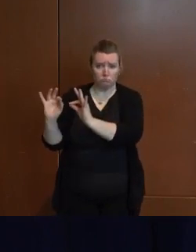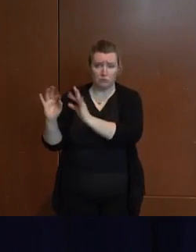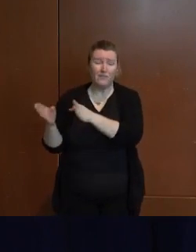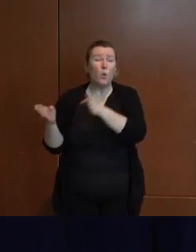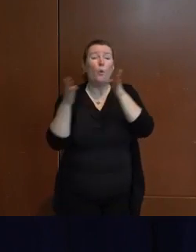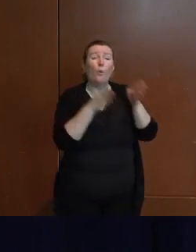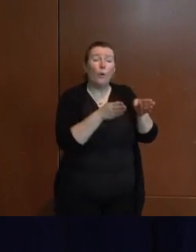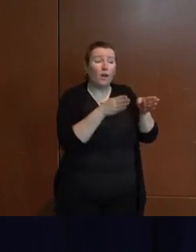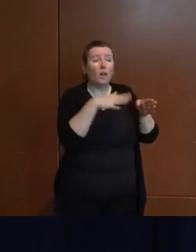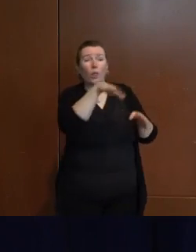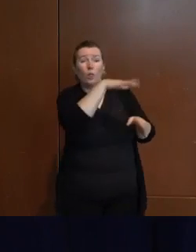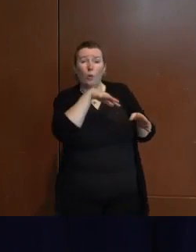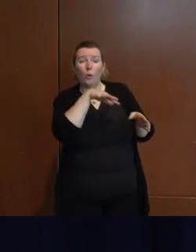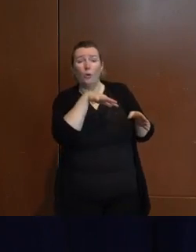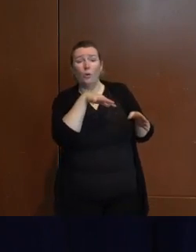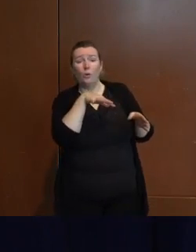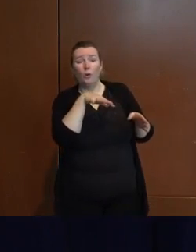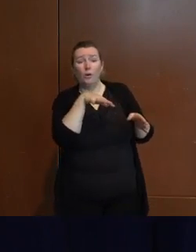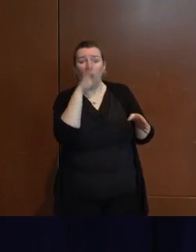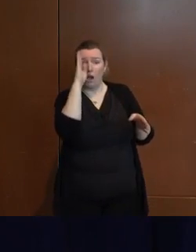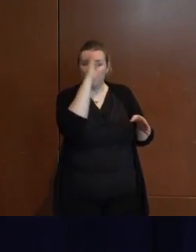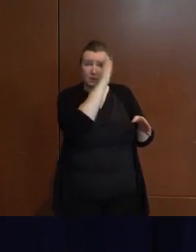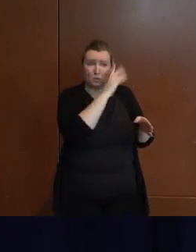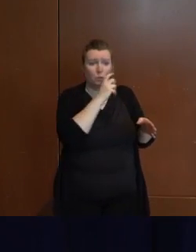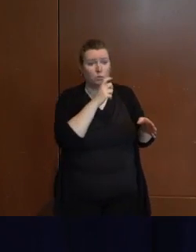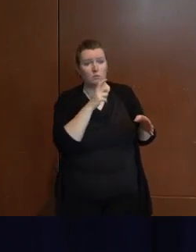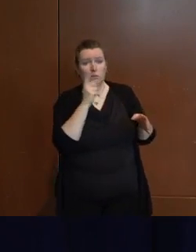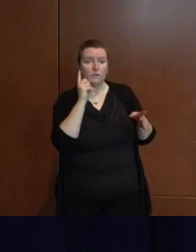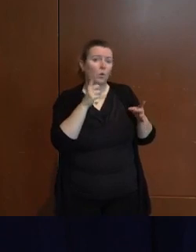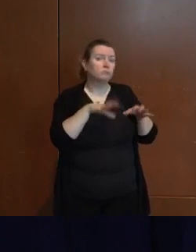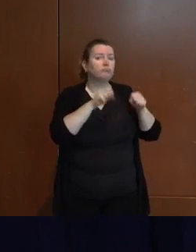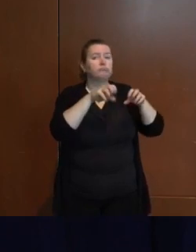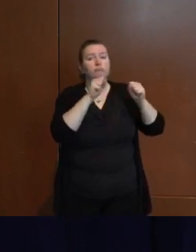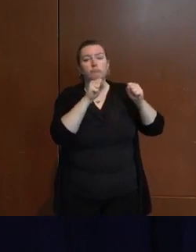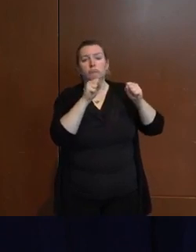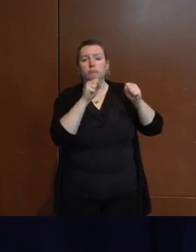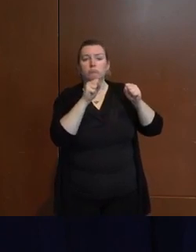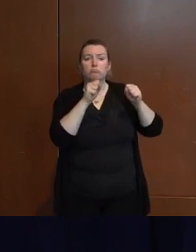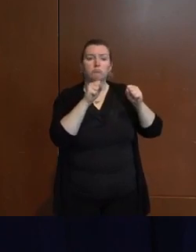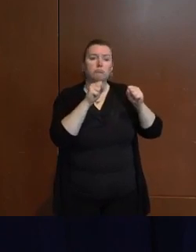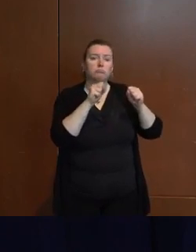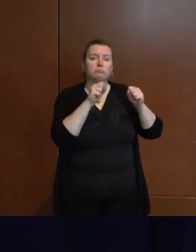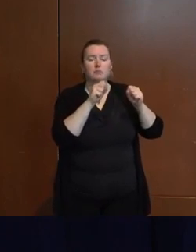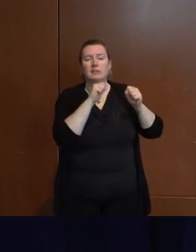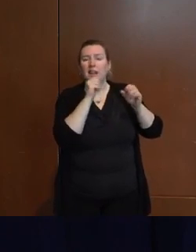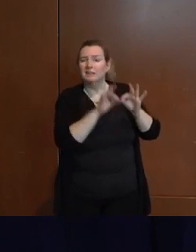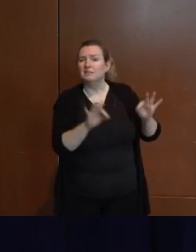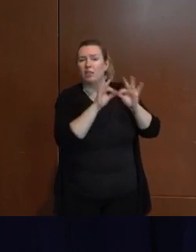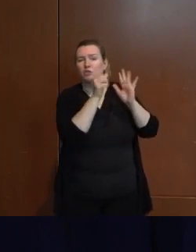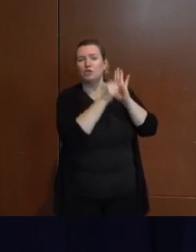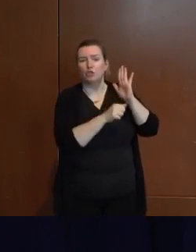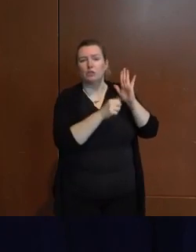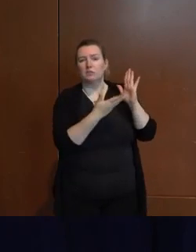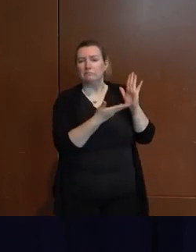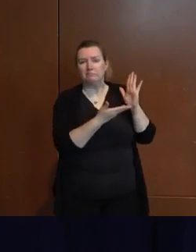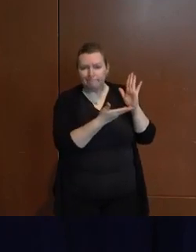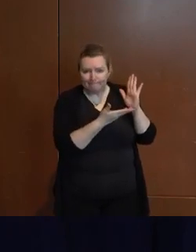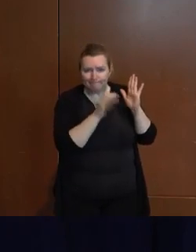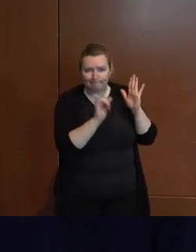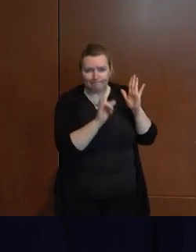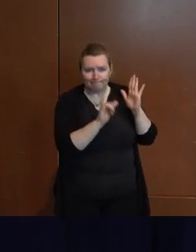the curtailment of elective surgeries, my past life would tell you that if you don't do over like